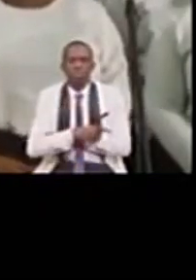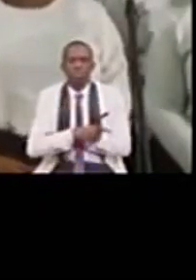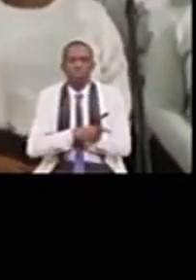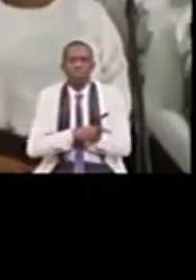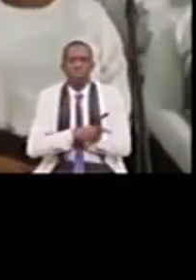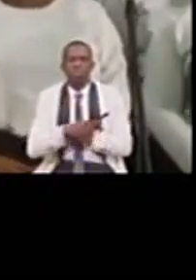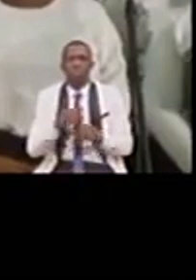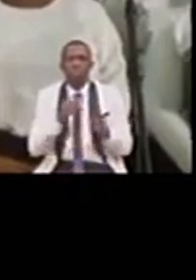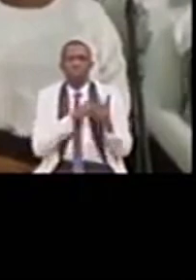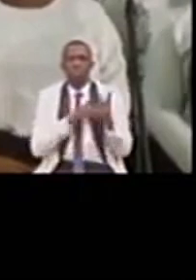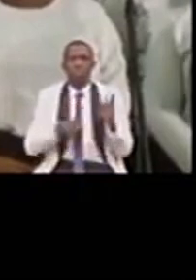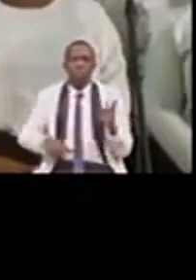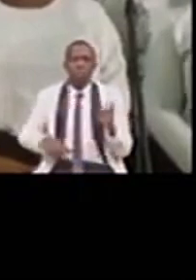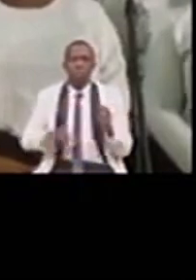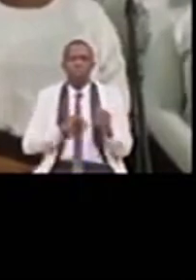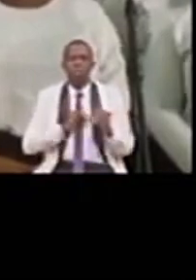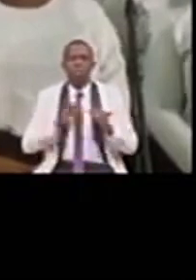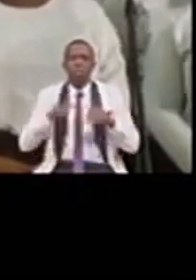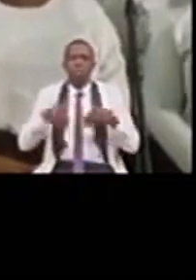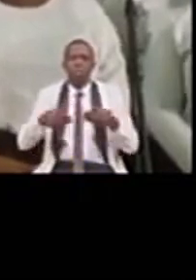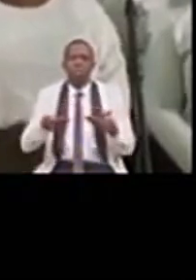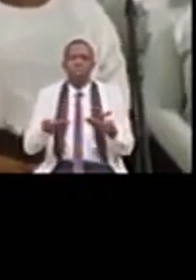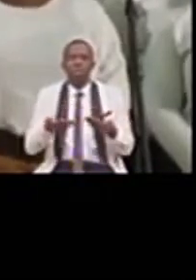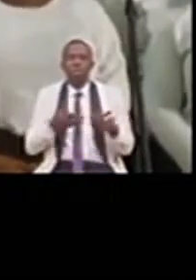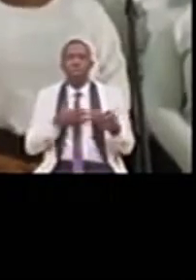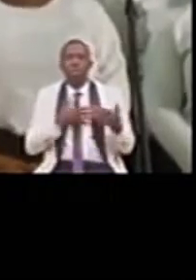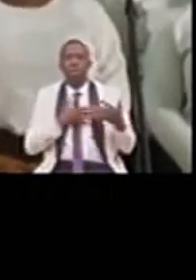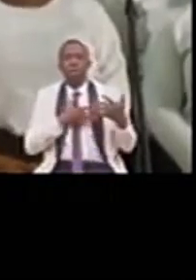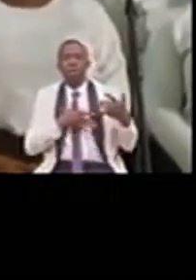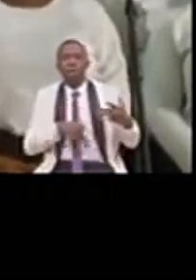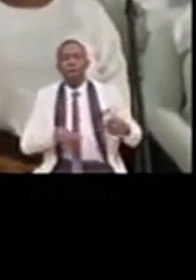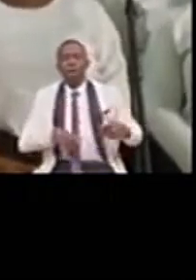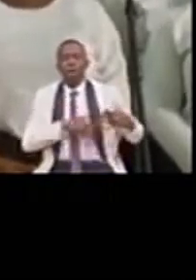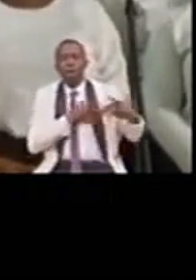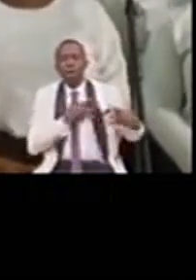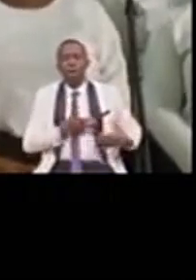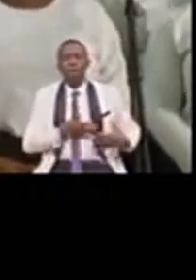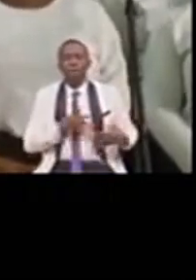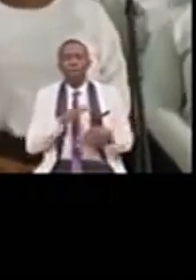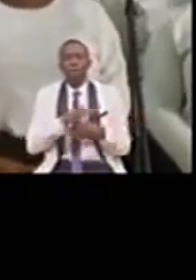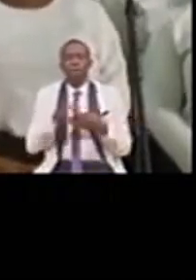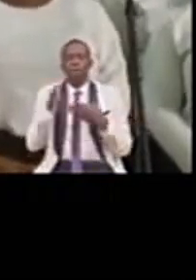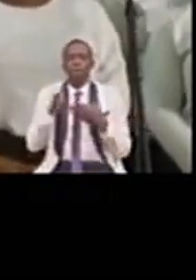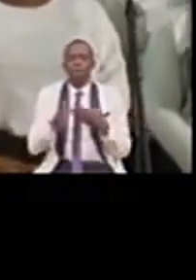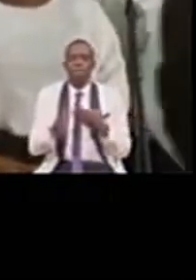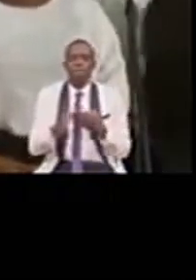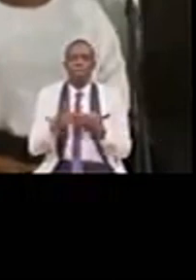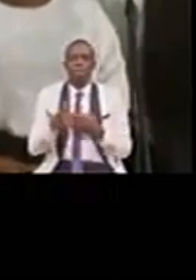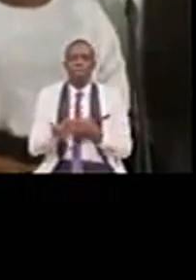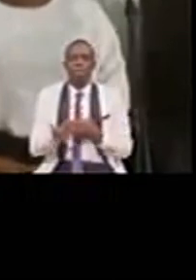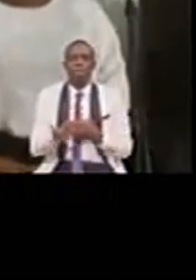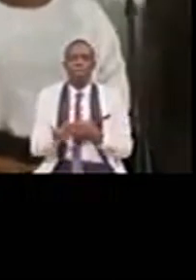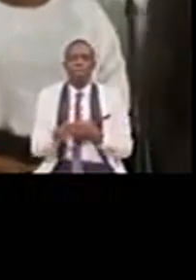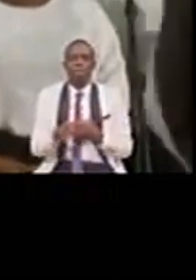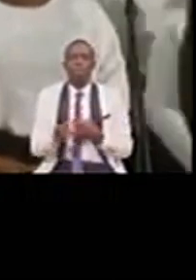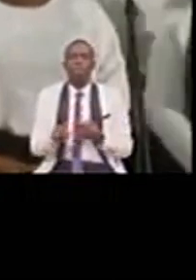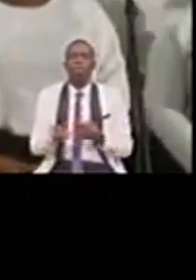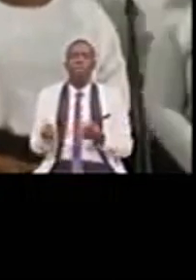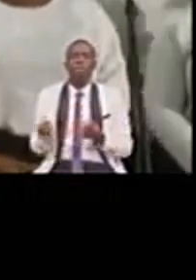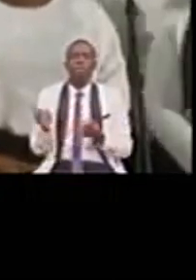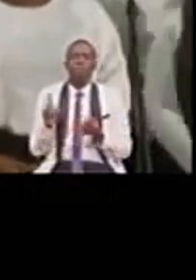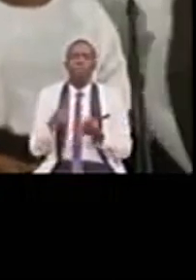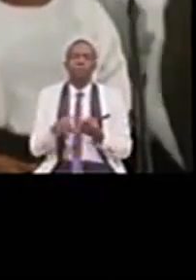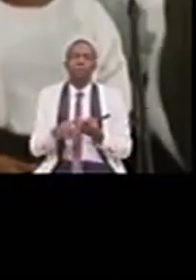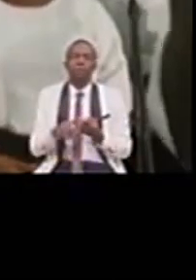Lord, I give my heart completely till I'm